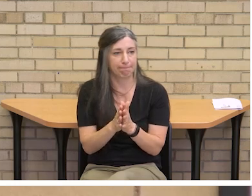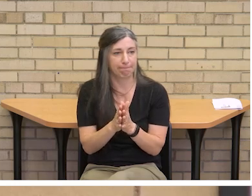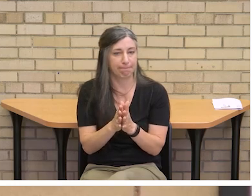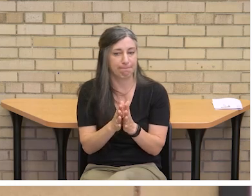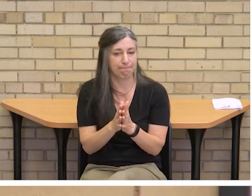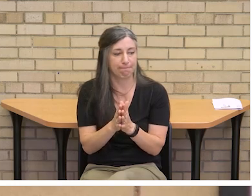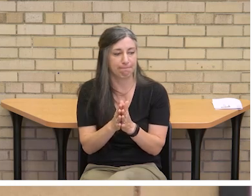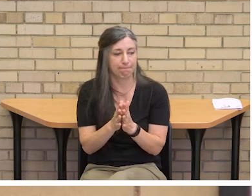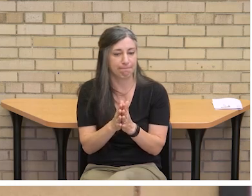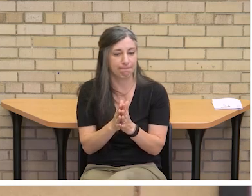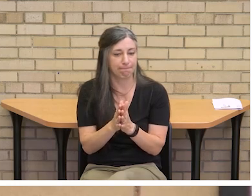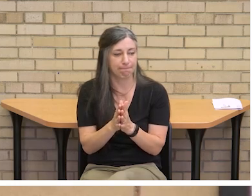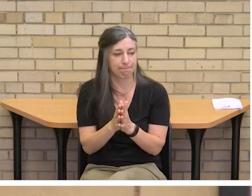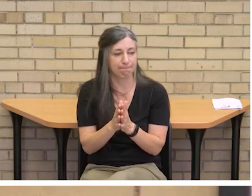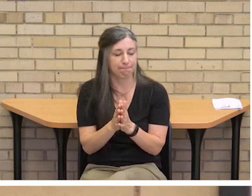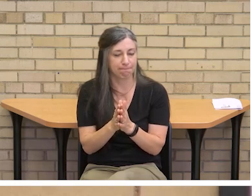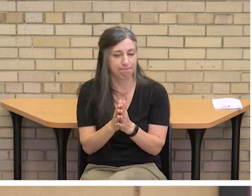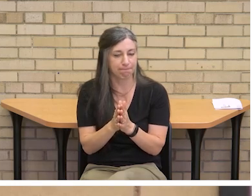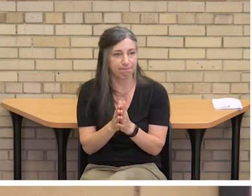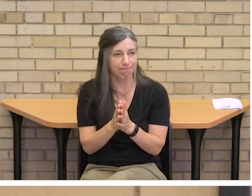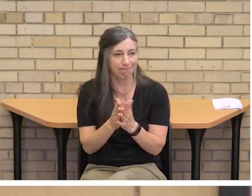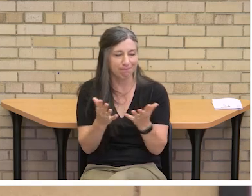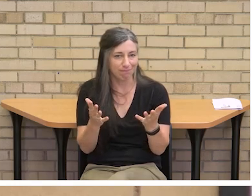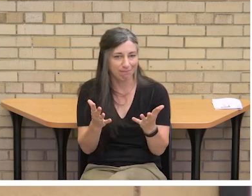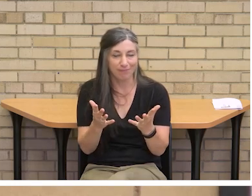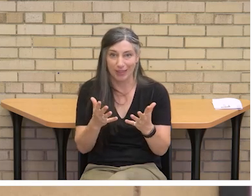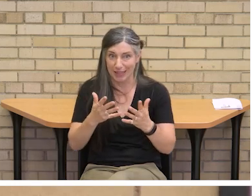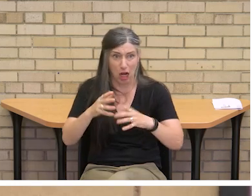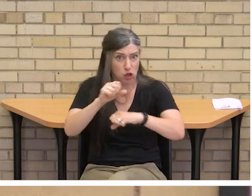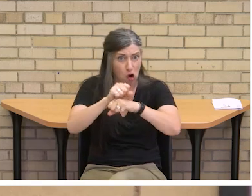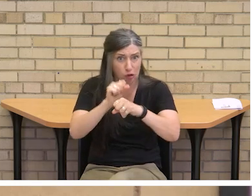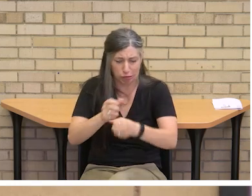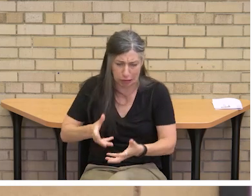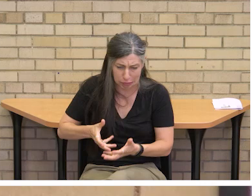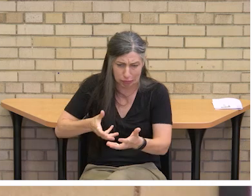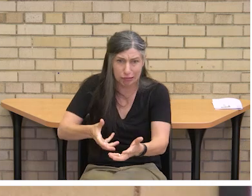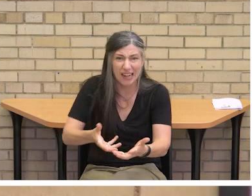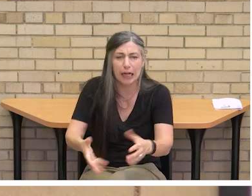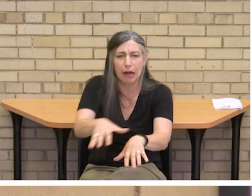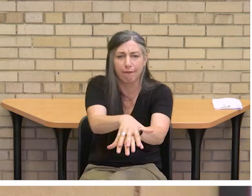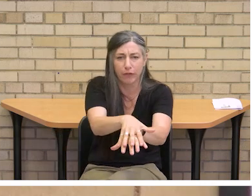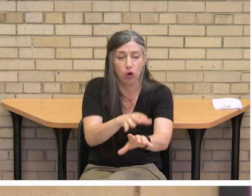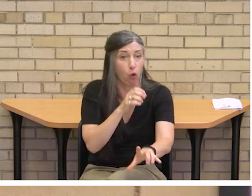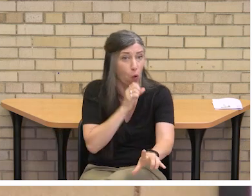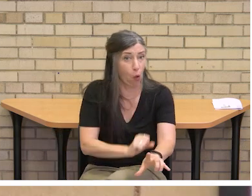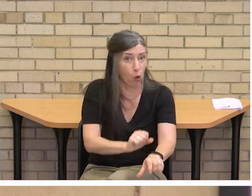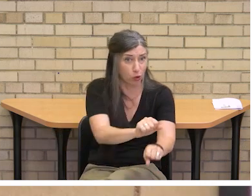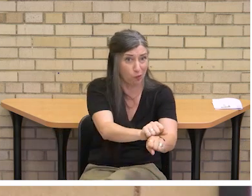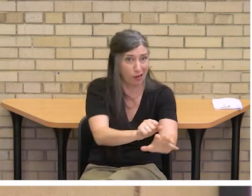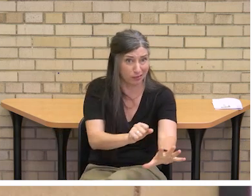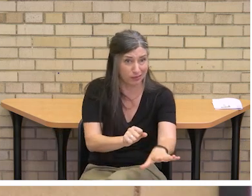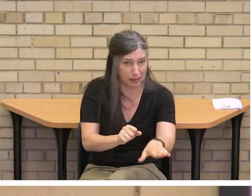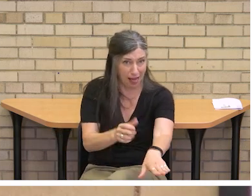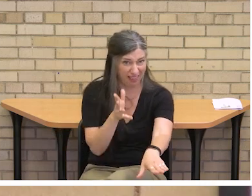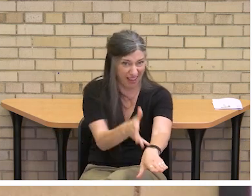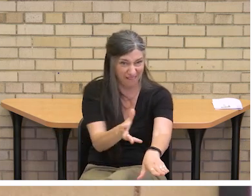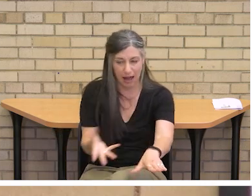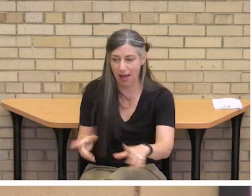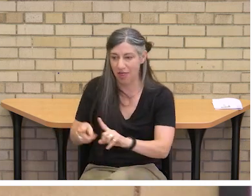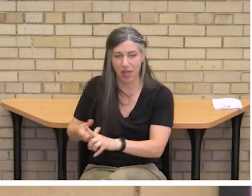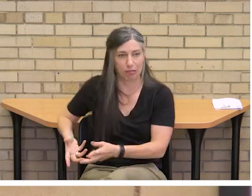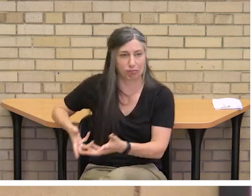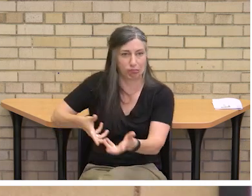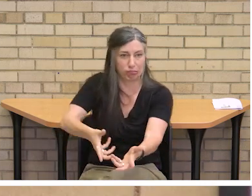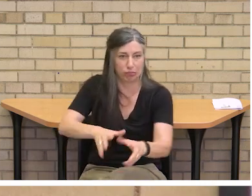they were essentially pouring new concrete on top of the original kind